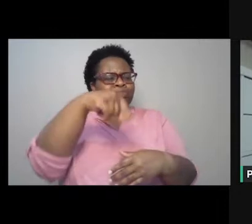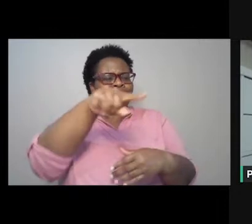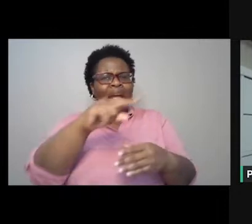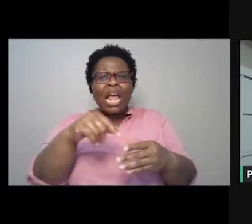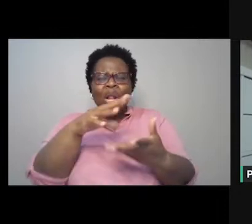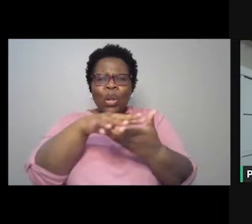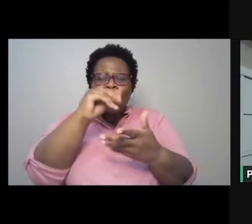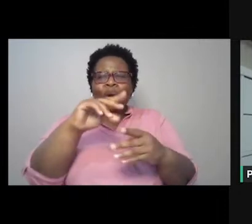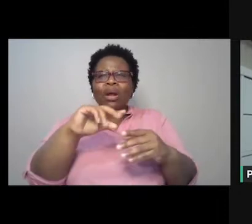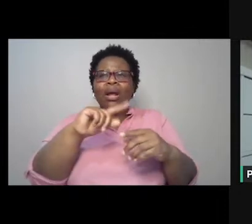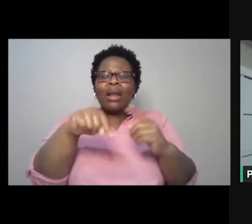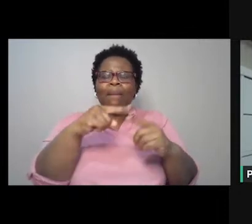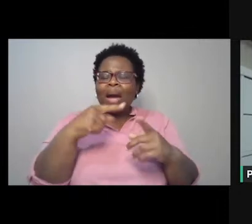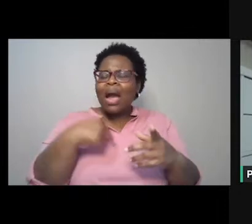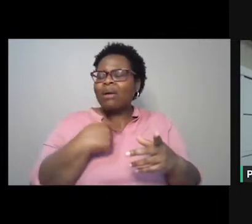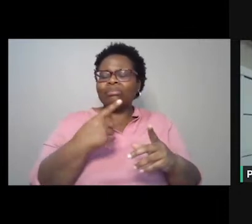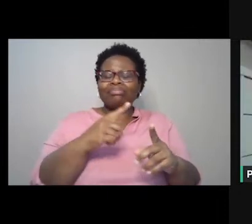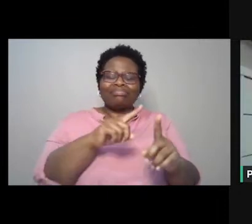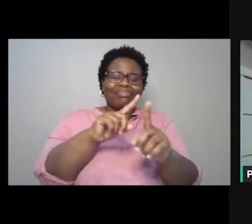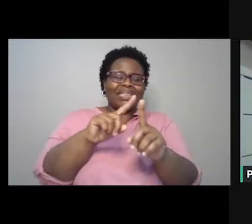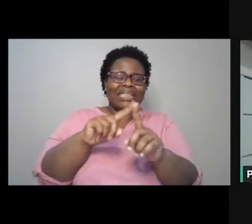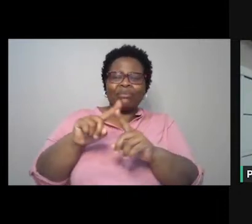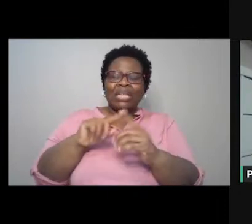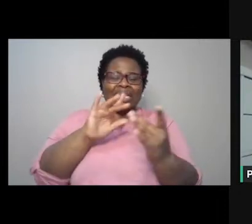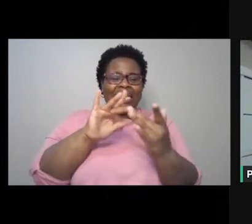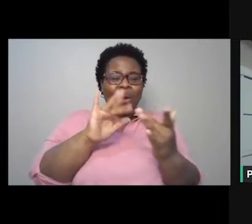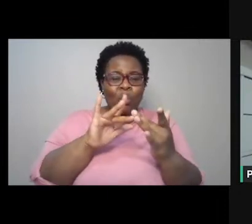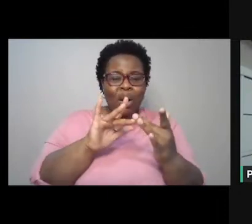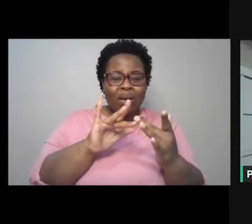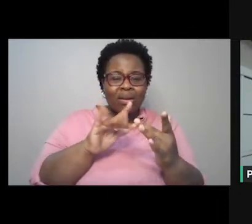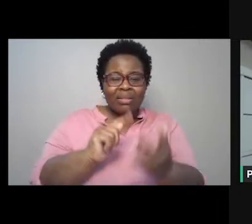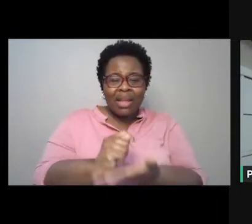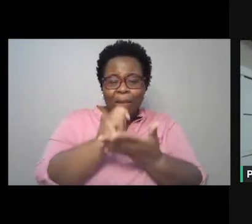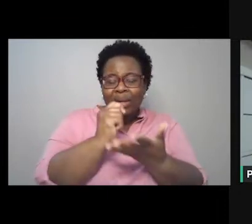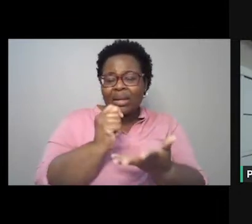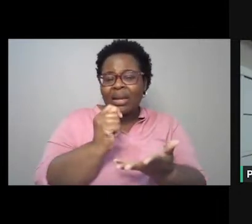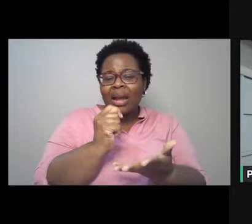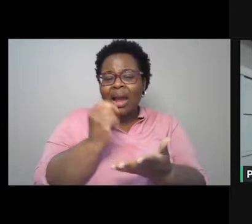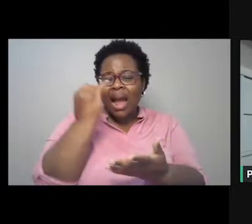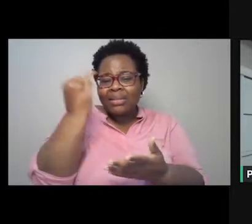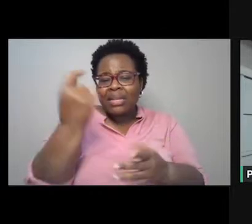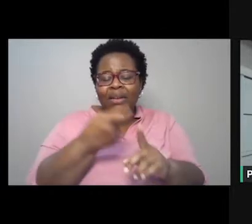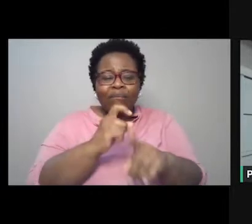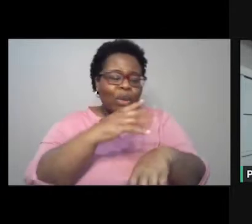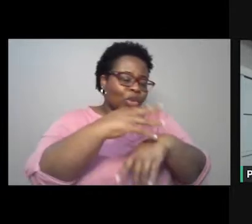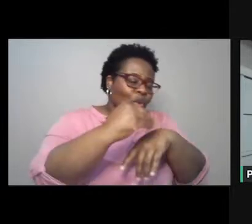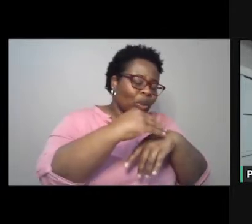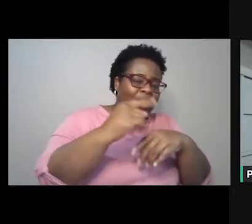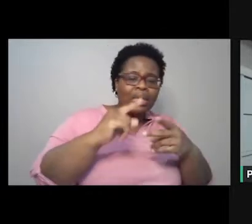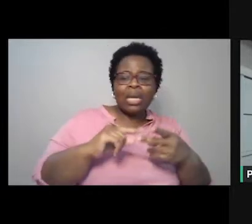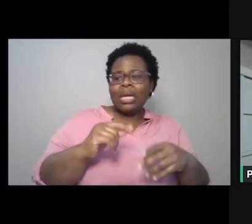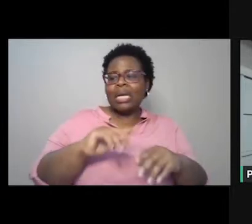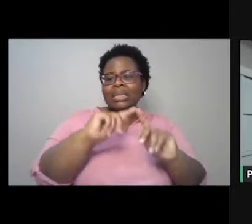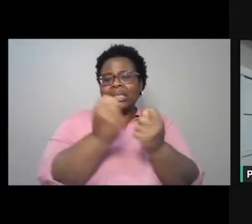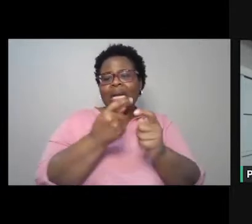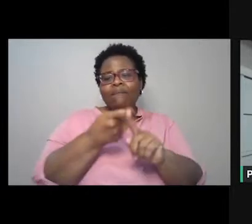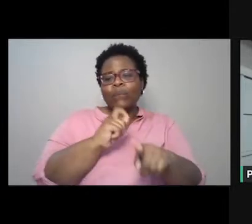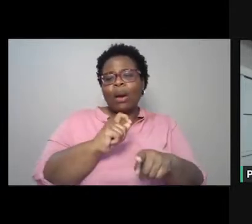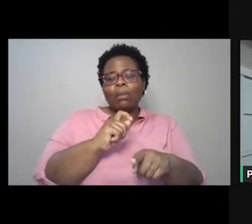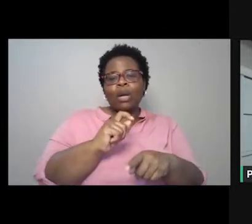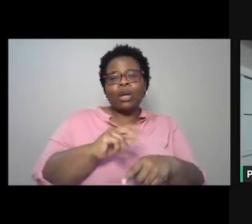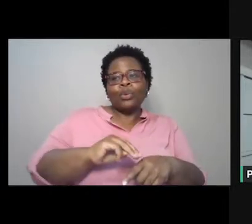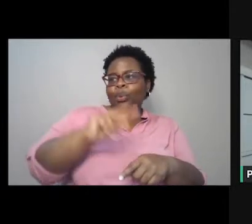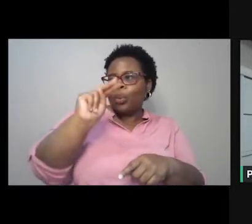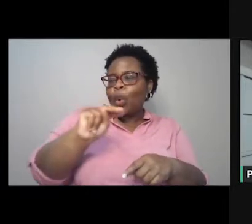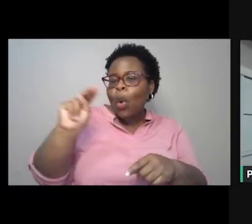know more about the network therapy ideas coming from Sweden, and they learned from team from Norway and people